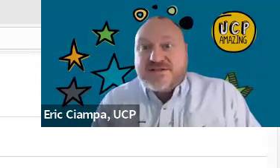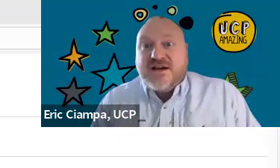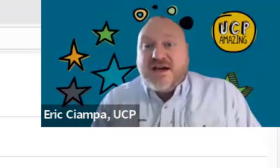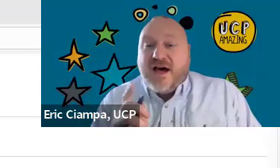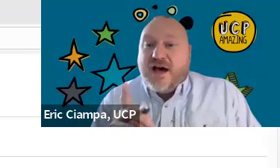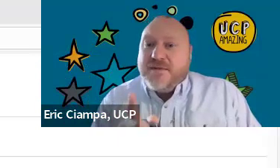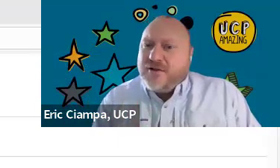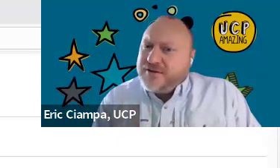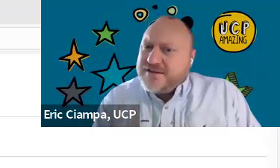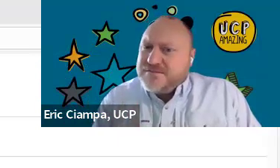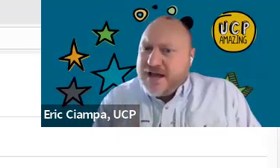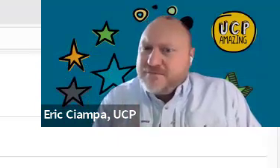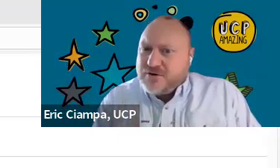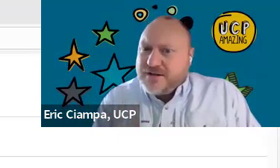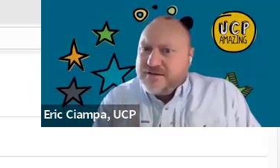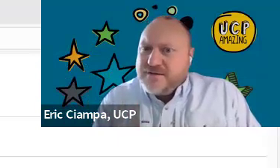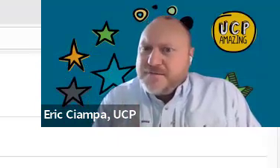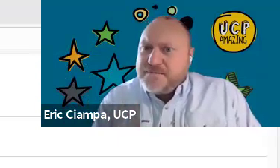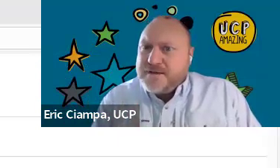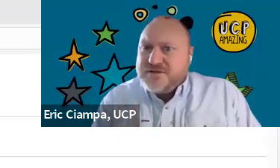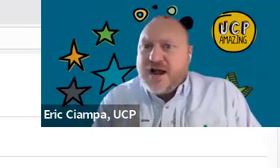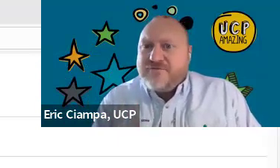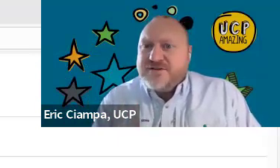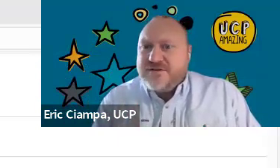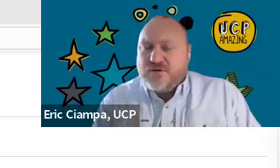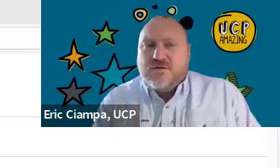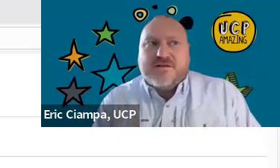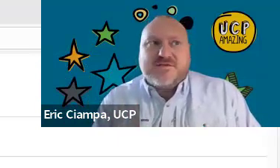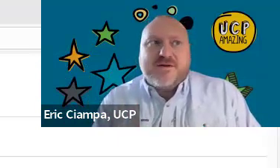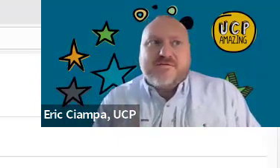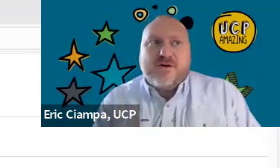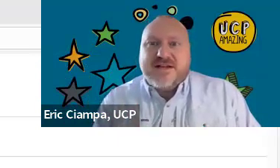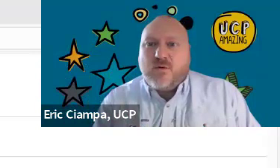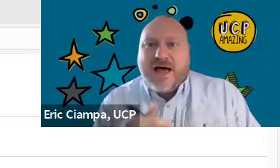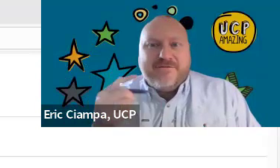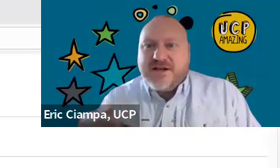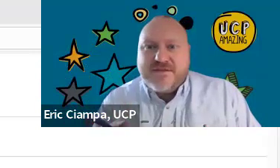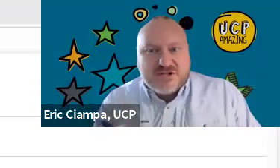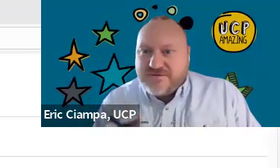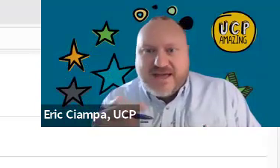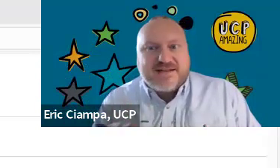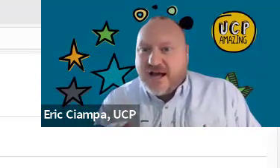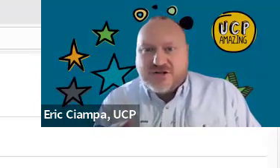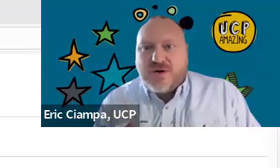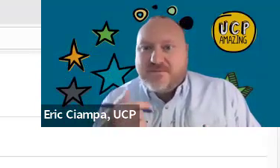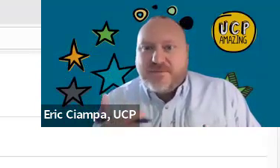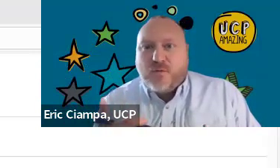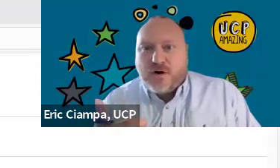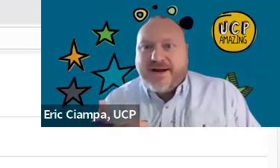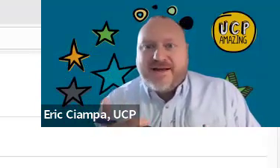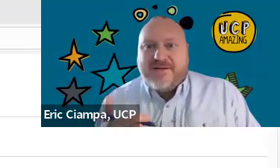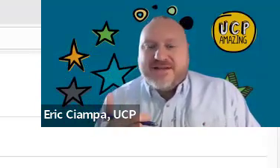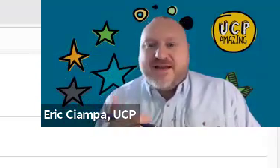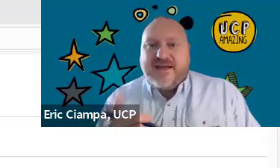check those. It also takes some time, Jordan. Sorry, I've received a few calls this week from folks saying, well, Yeah. I've done the survey and it's not showing, and